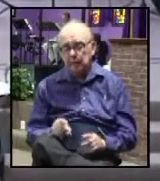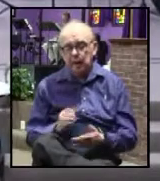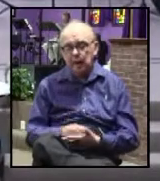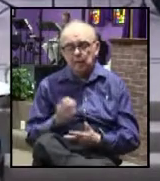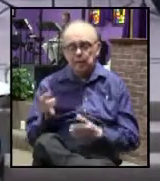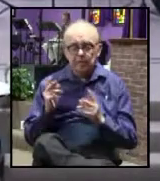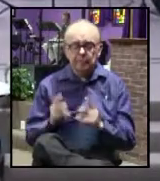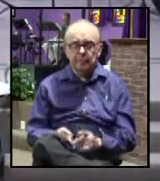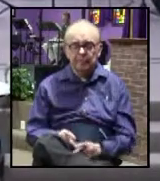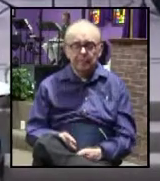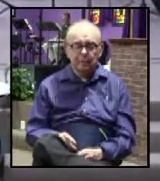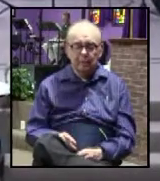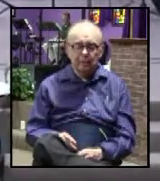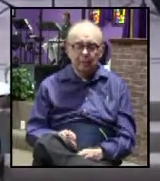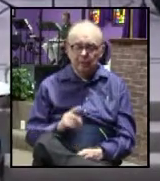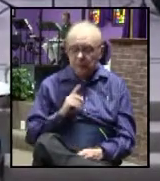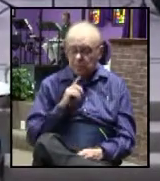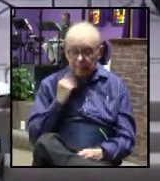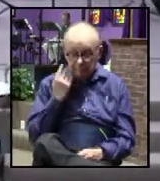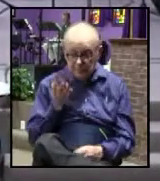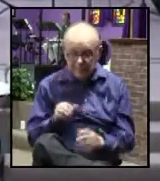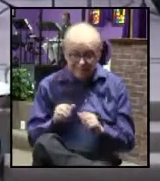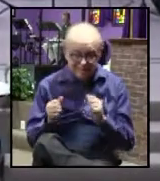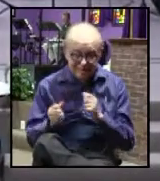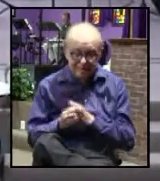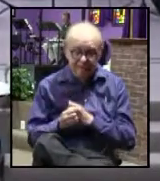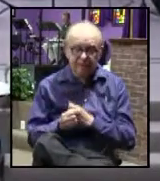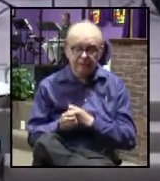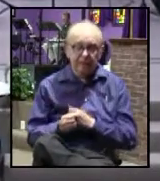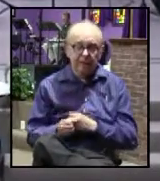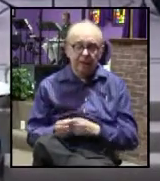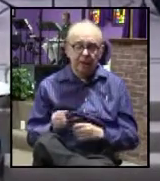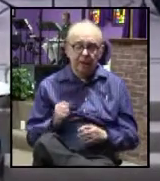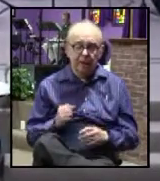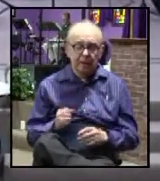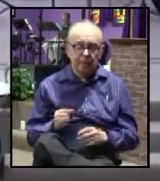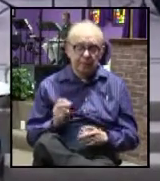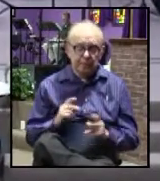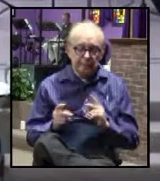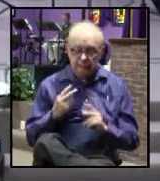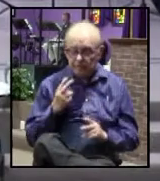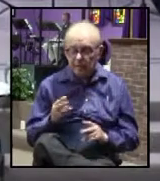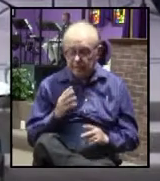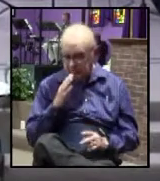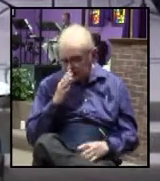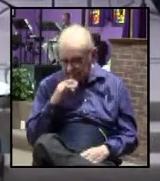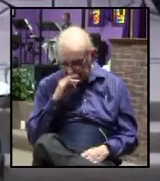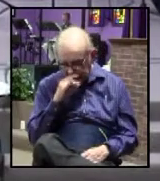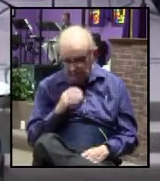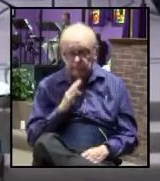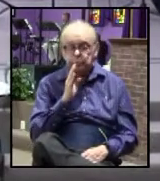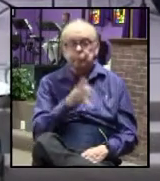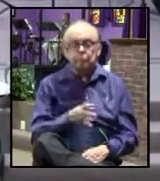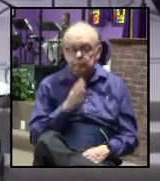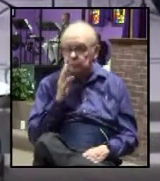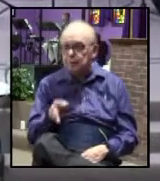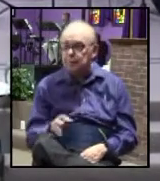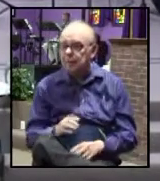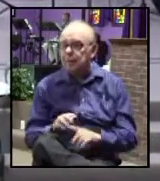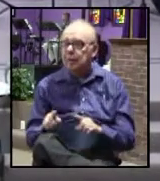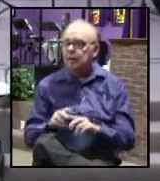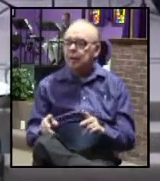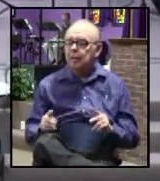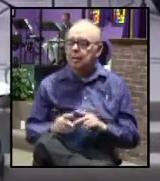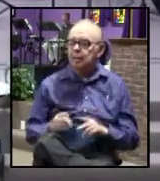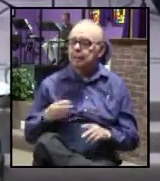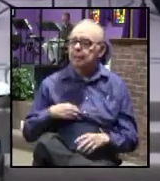another human being in a really embarrassing situation. I mean, hundreds of people just saw this kid throw up everywhere. And